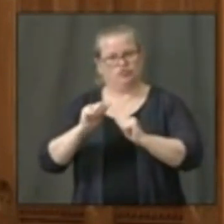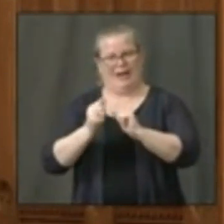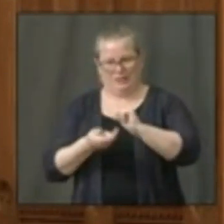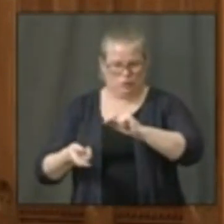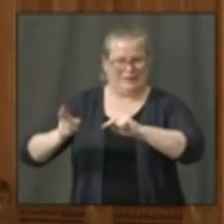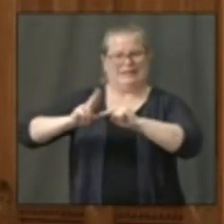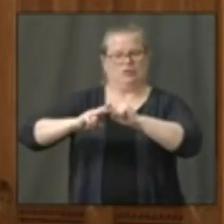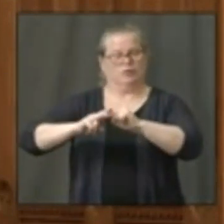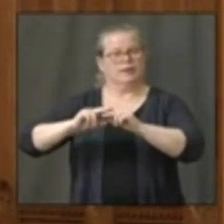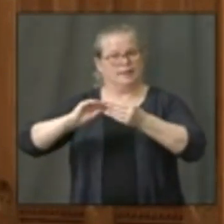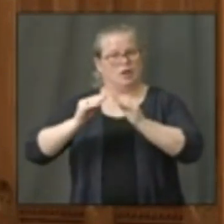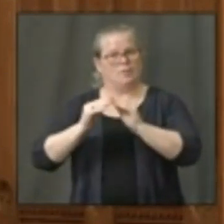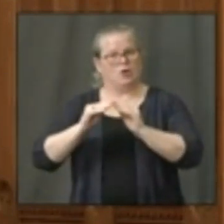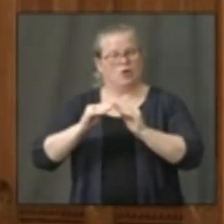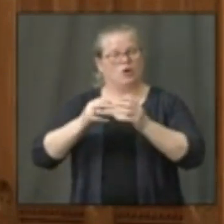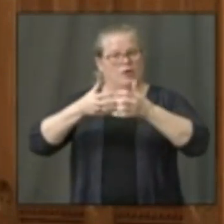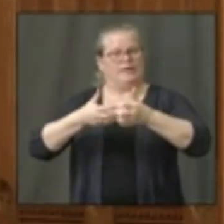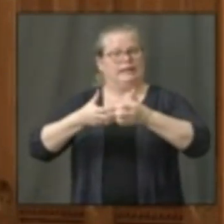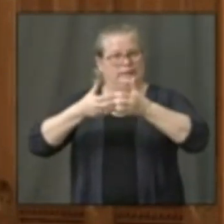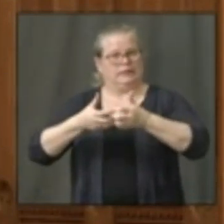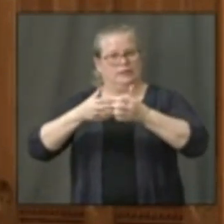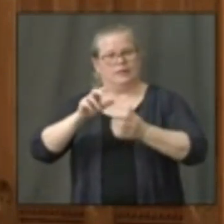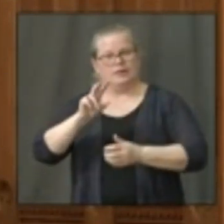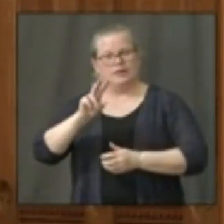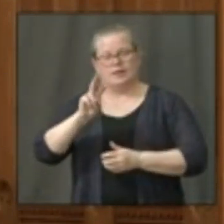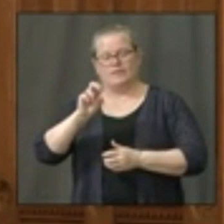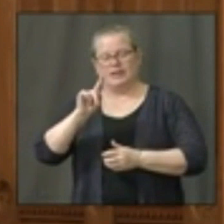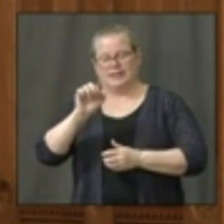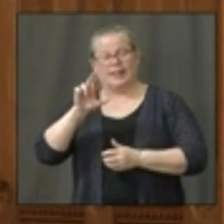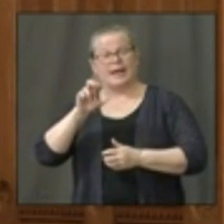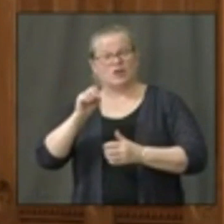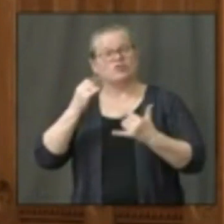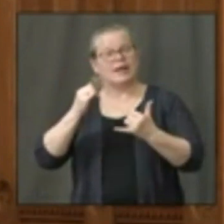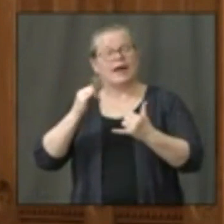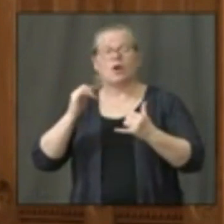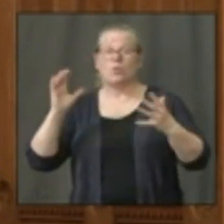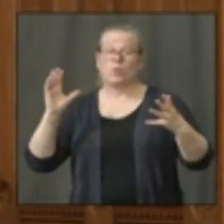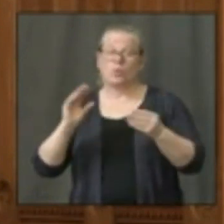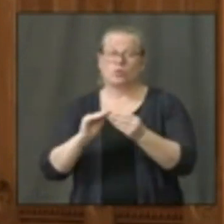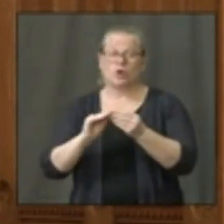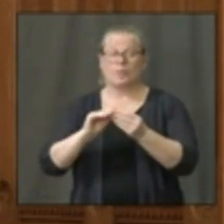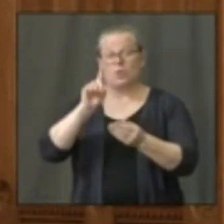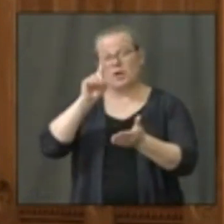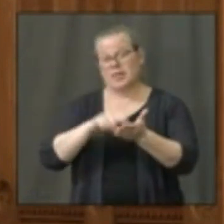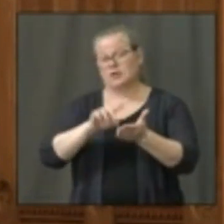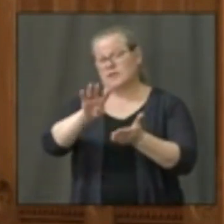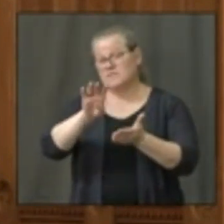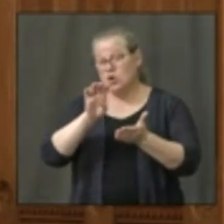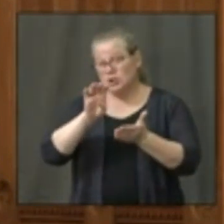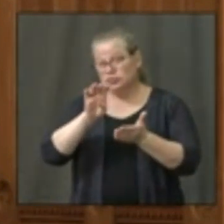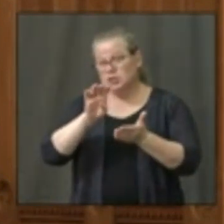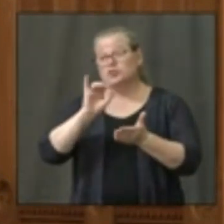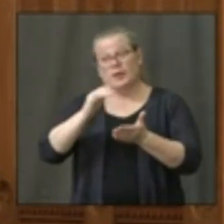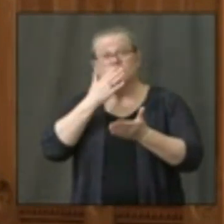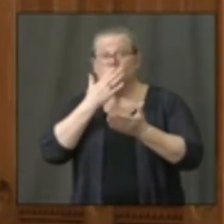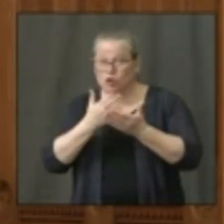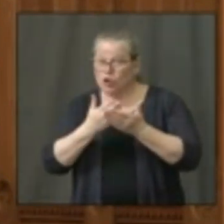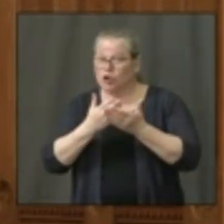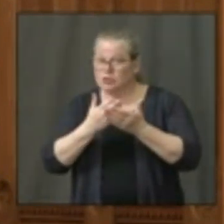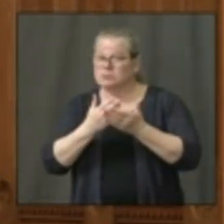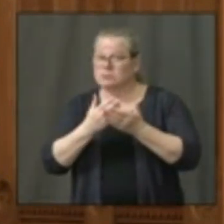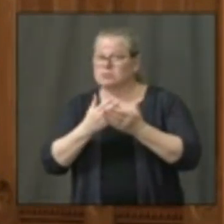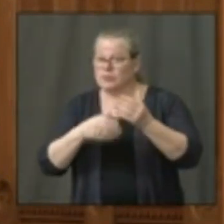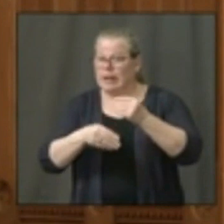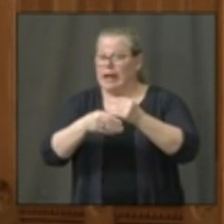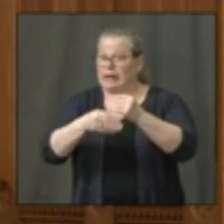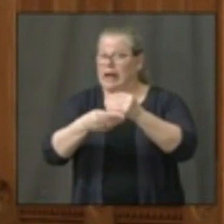that we now have in the fleet across the state to about 1,400. So good progress has been made over the last several